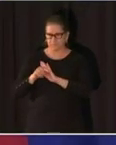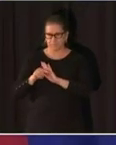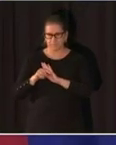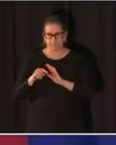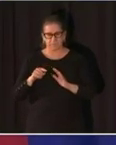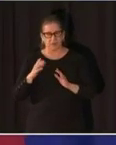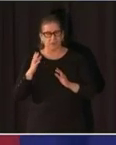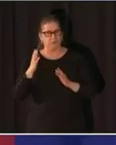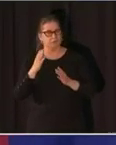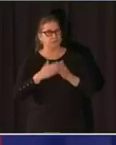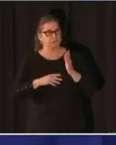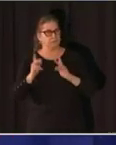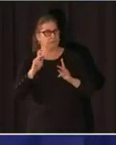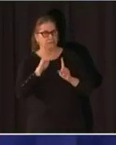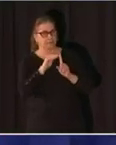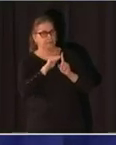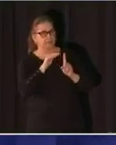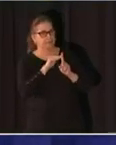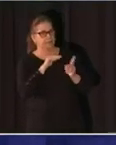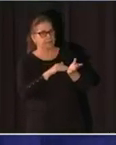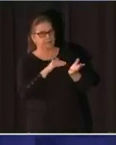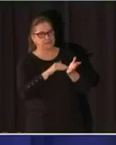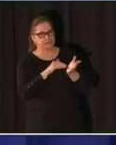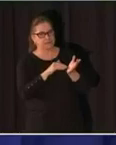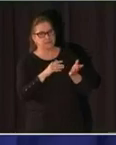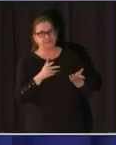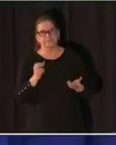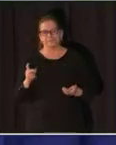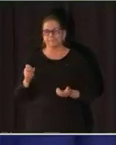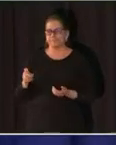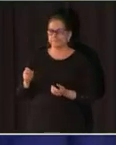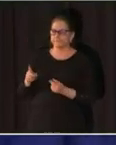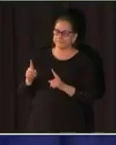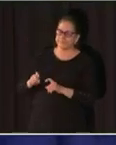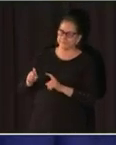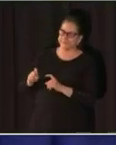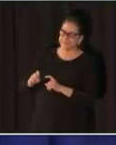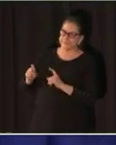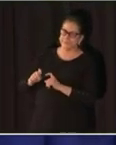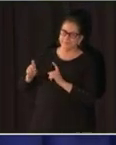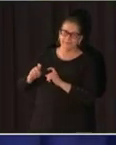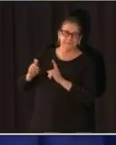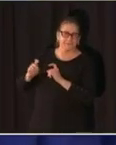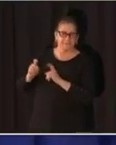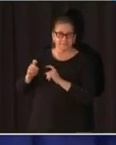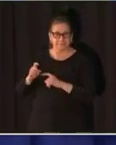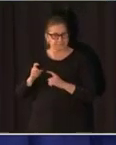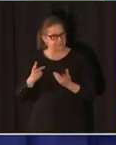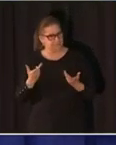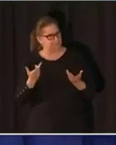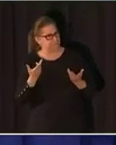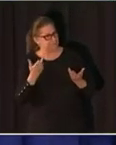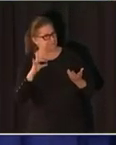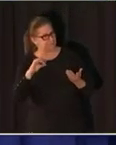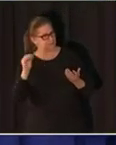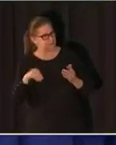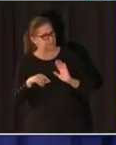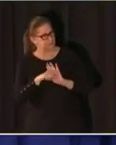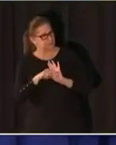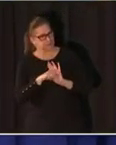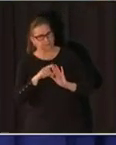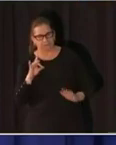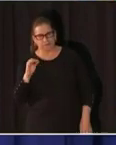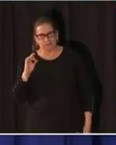that's difficult to say. You know, nationally, the positivity rate, the White House reports out on